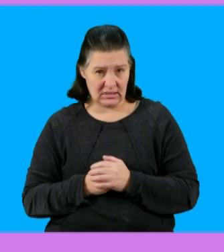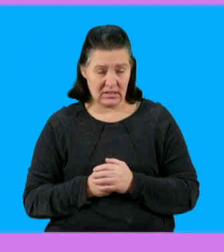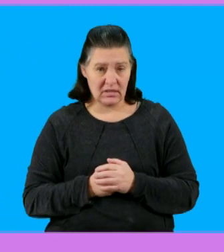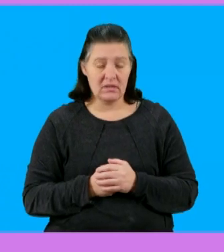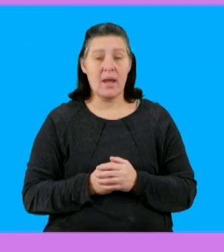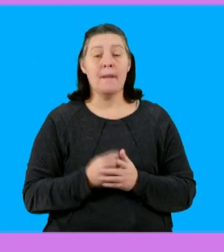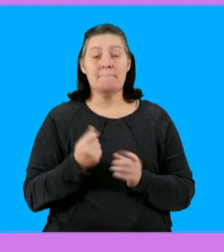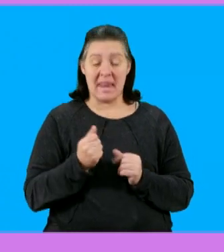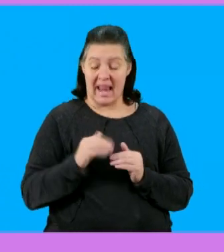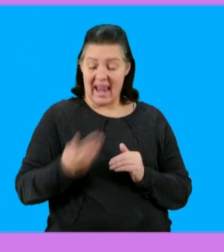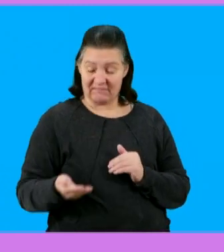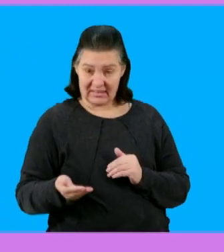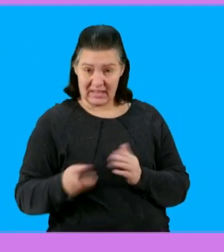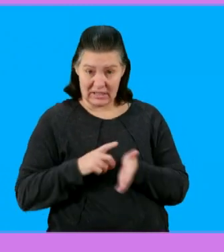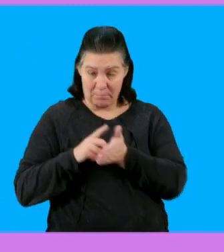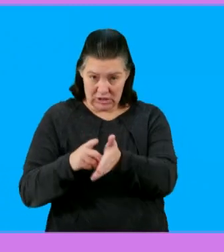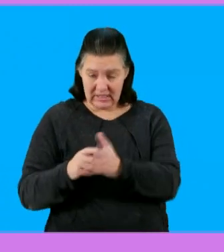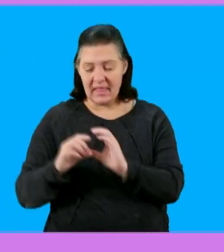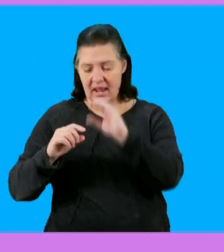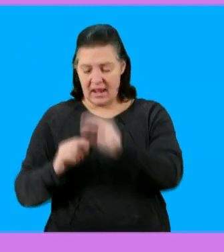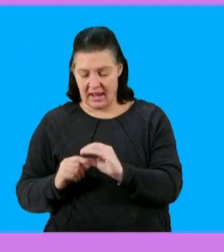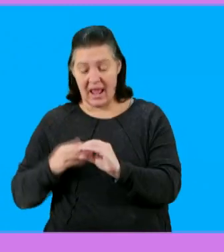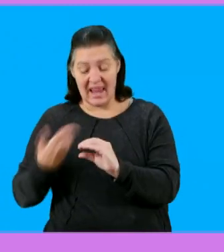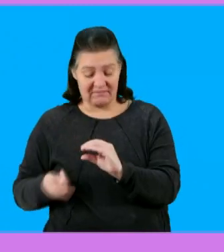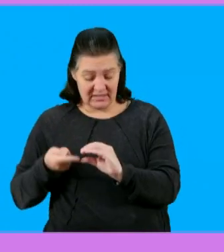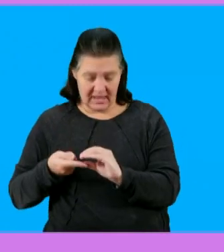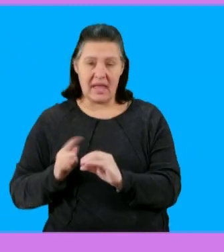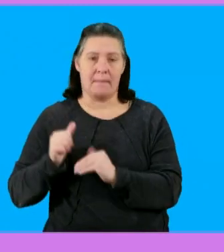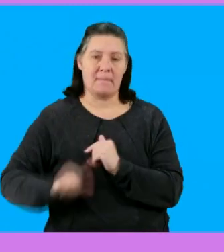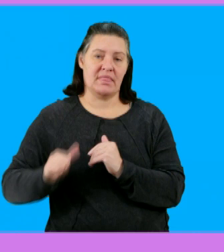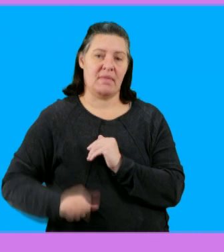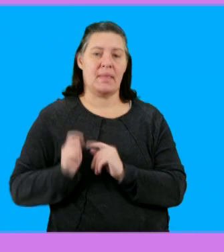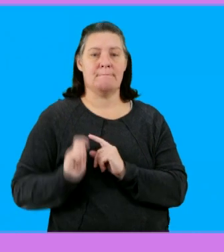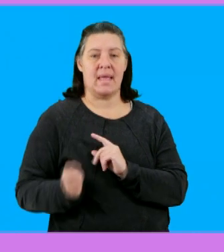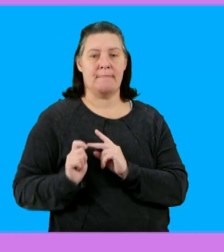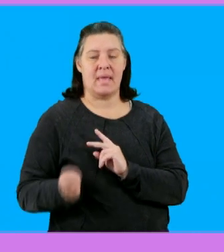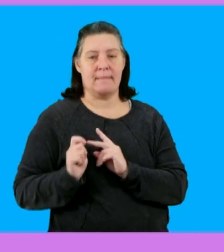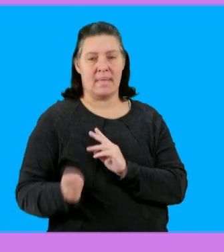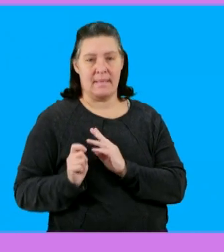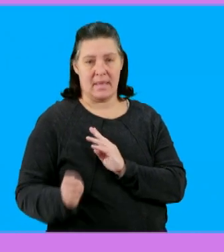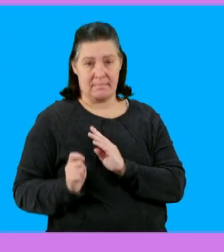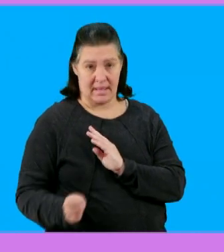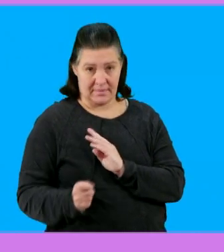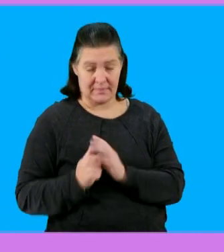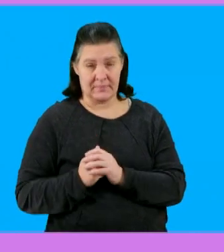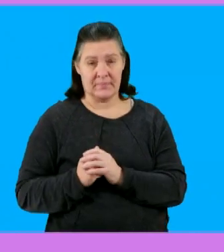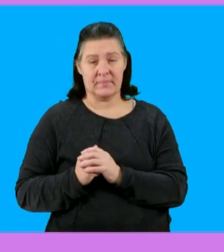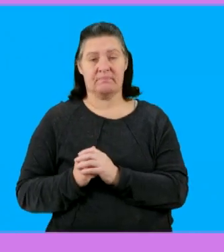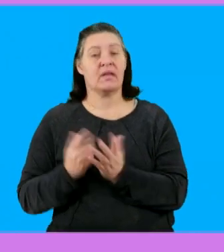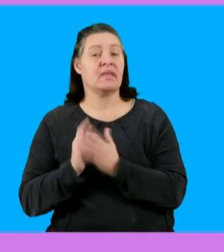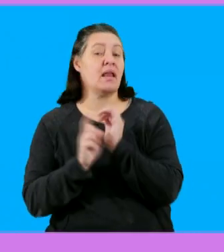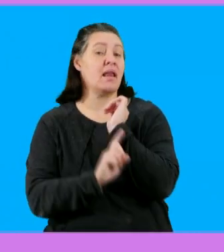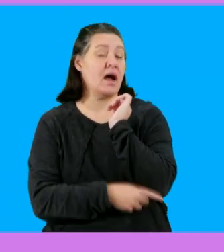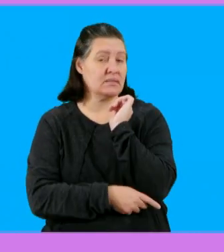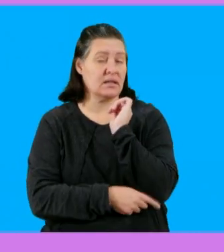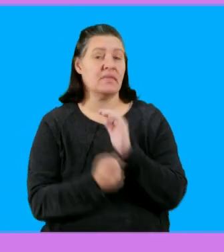the remaining outstanding balance is then paid off by means of monthly installment repayments, okay? And then